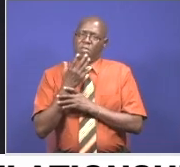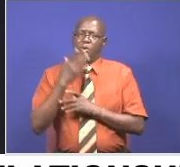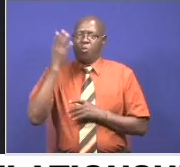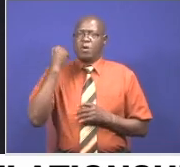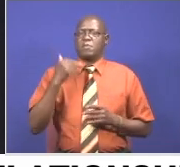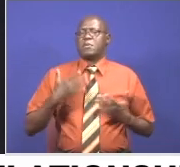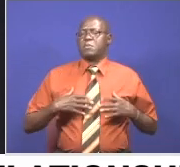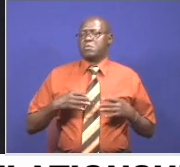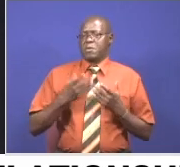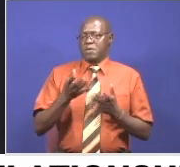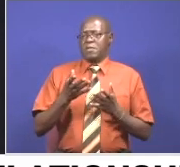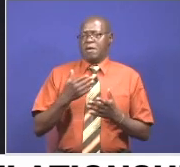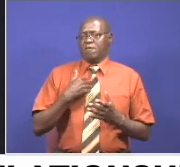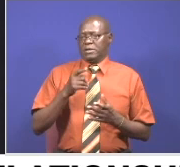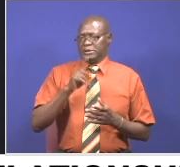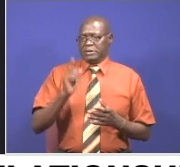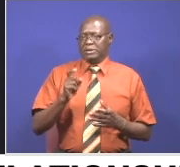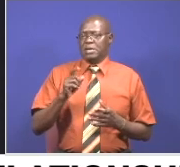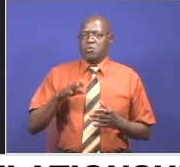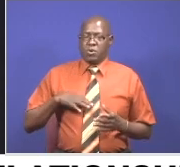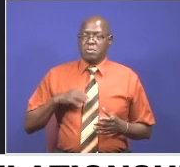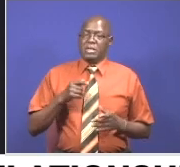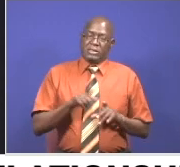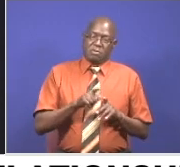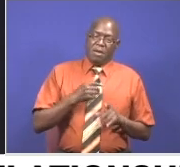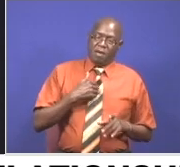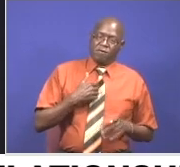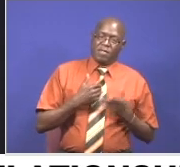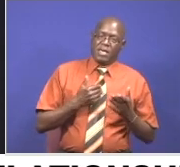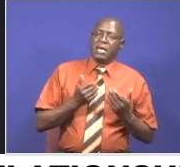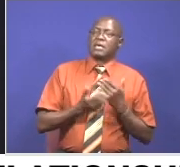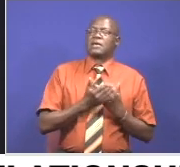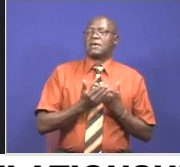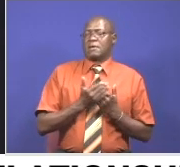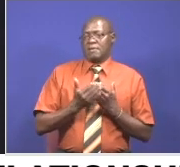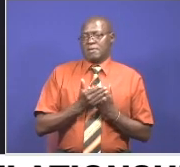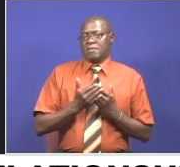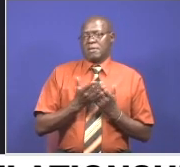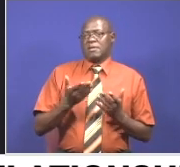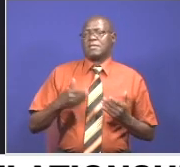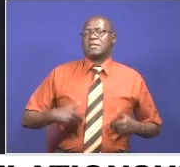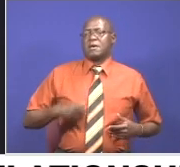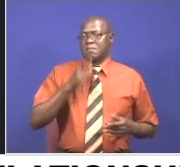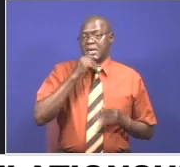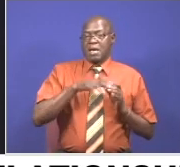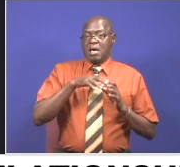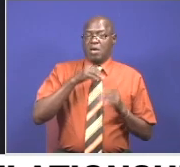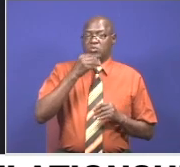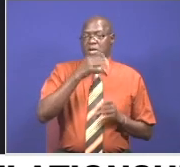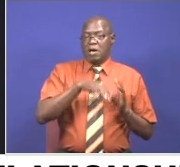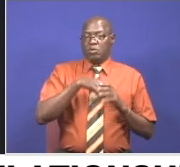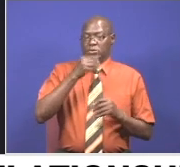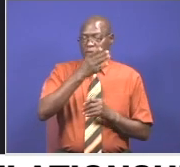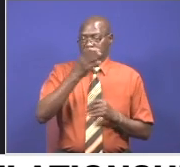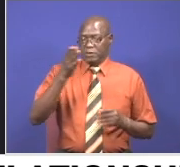have invested mm-hmm. and there are women who have actually taken care mm-hmm. of young men out here, but they have later